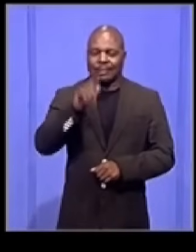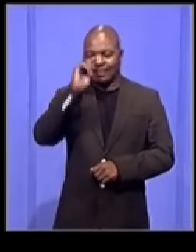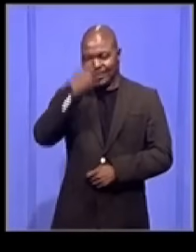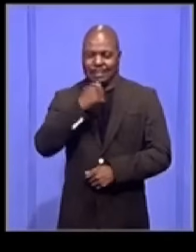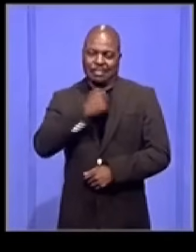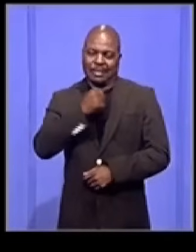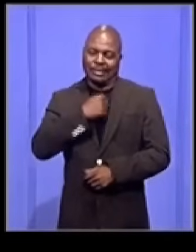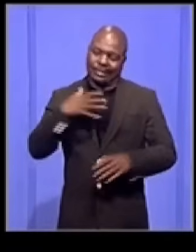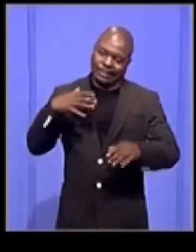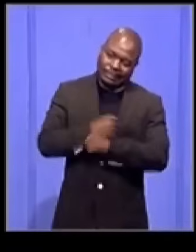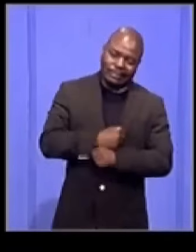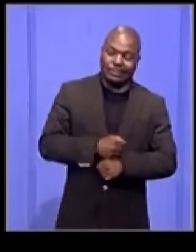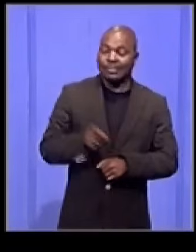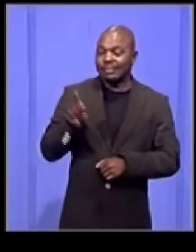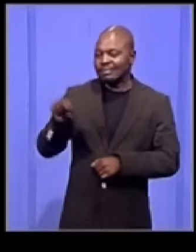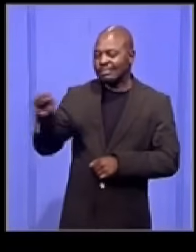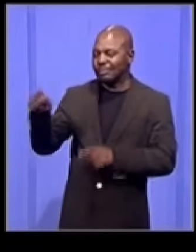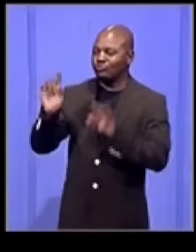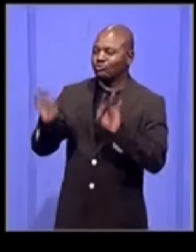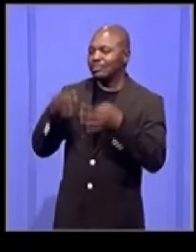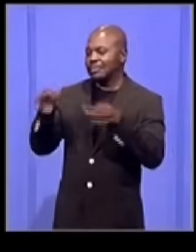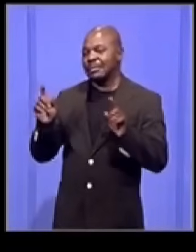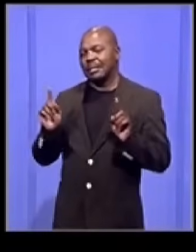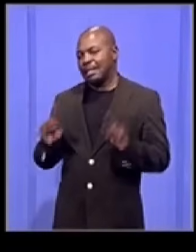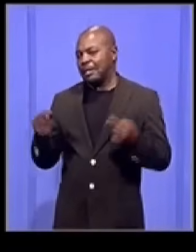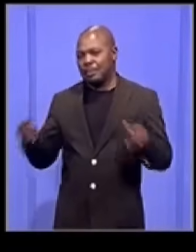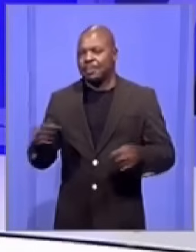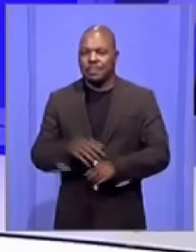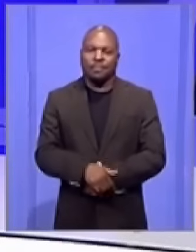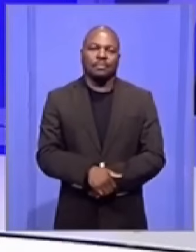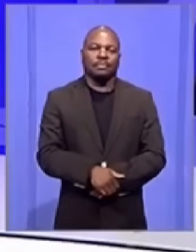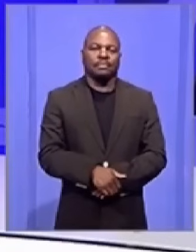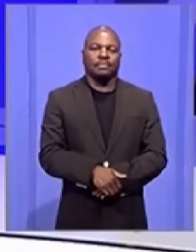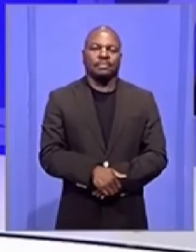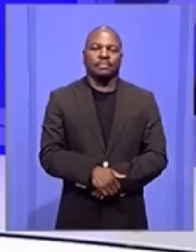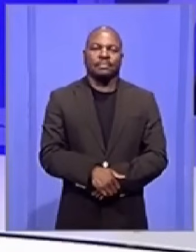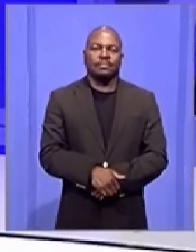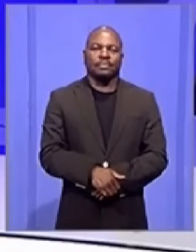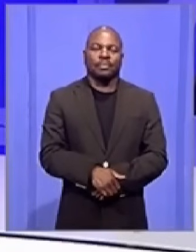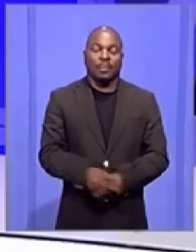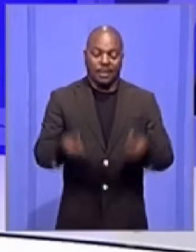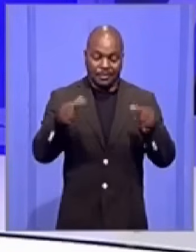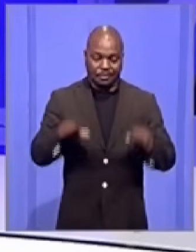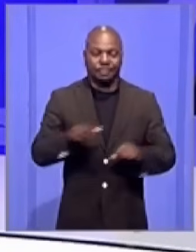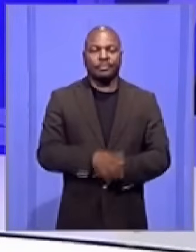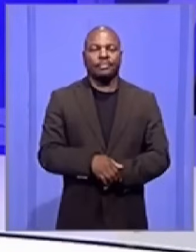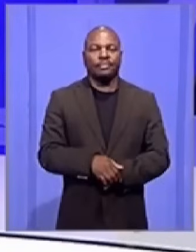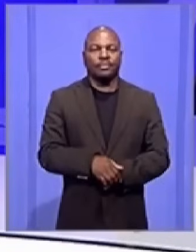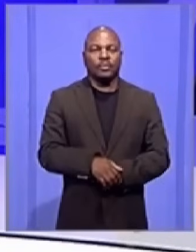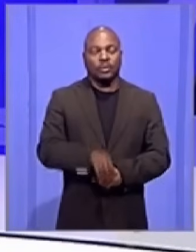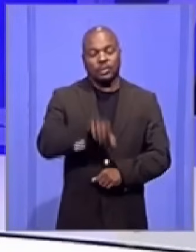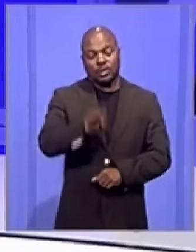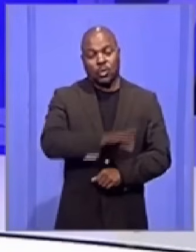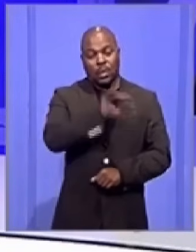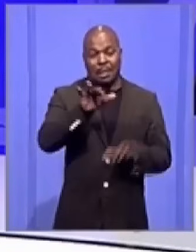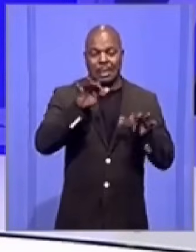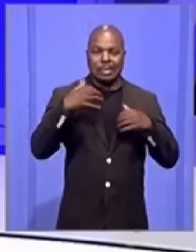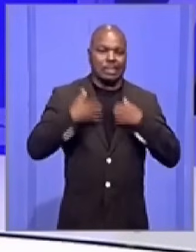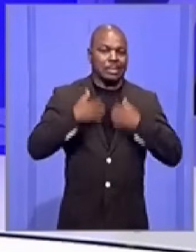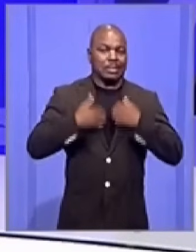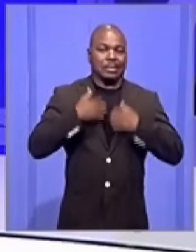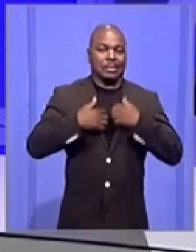Matlaela, people who cannot sing. ka go le lengwe ge ma Afrika borwa a letetse